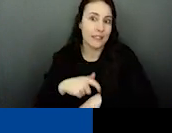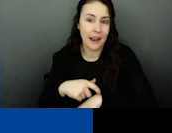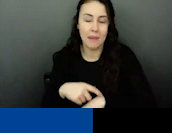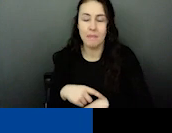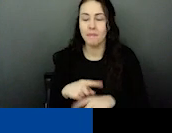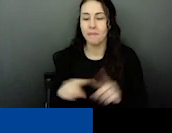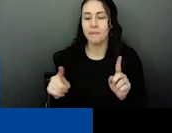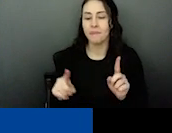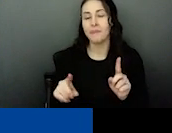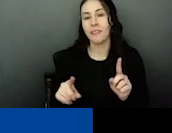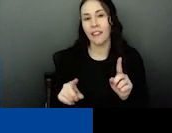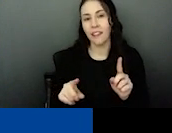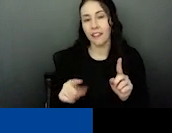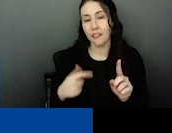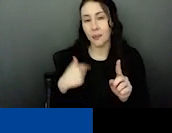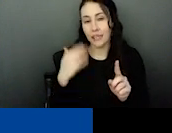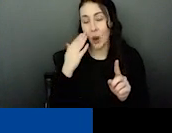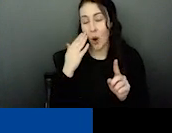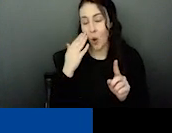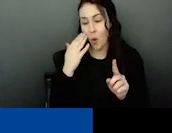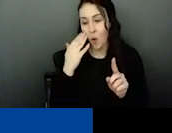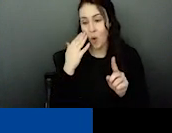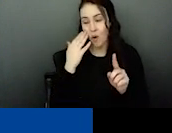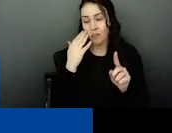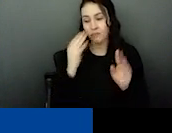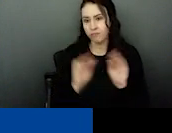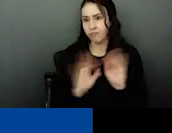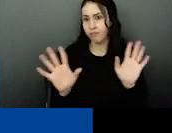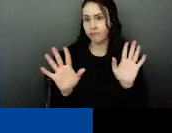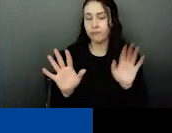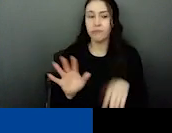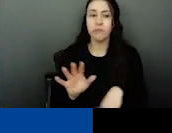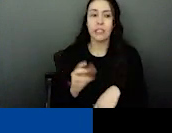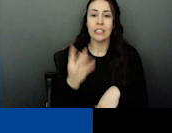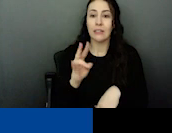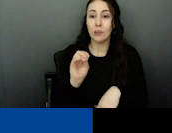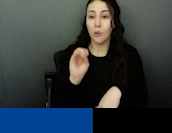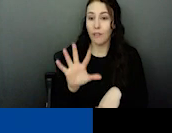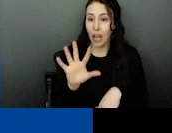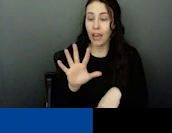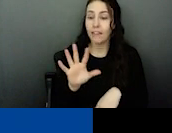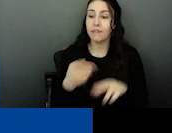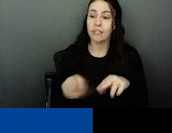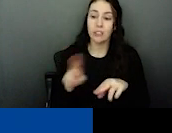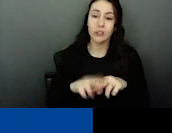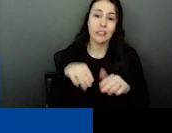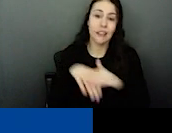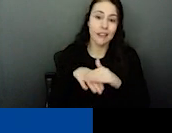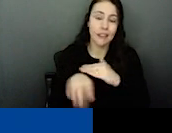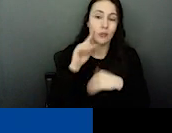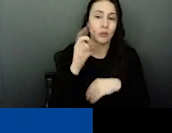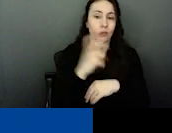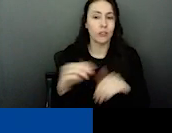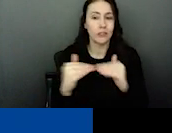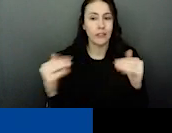know, there's certainly no argument that 1705 has increased access to transfer level math and English,